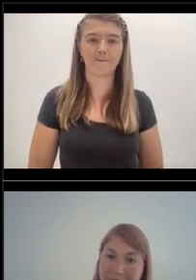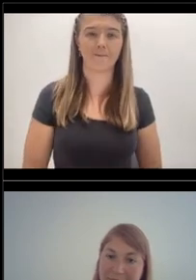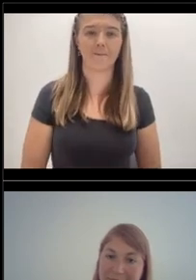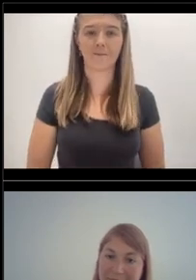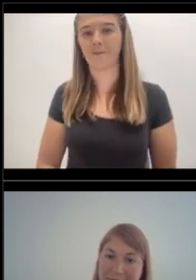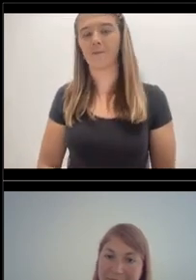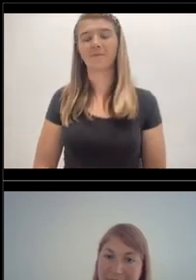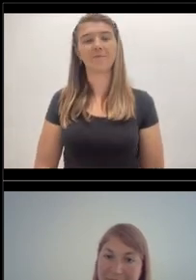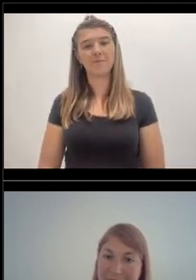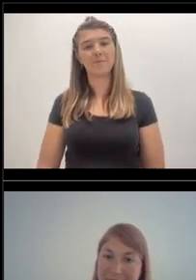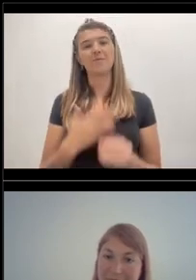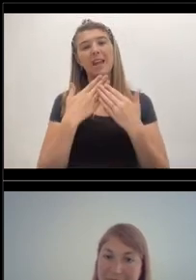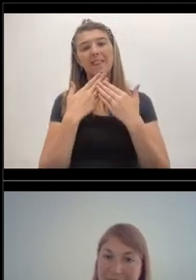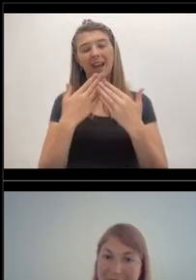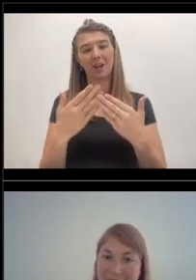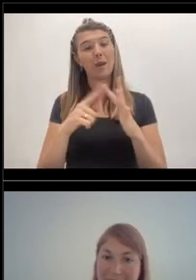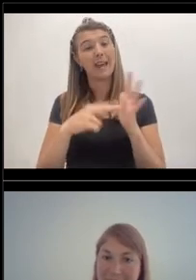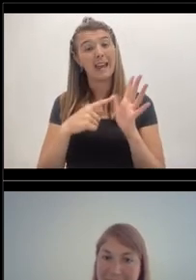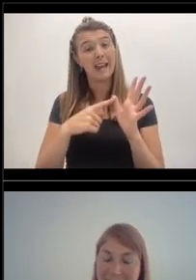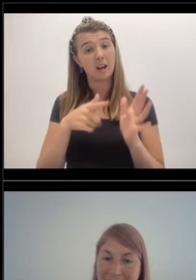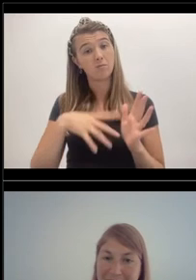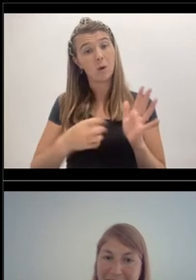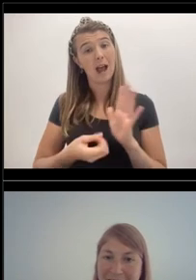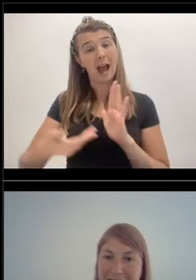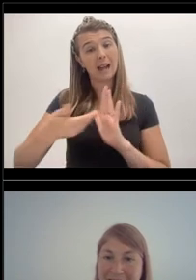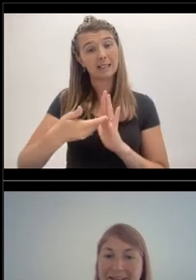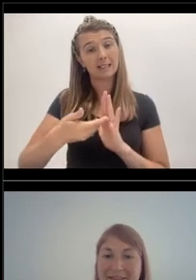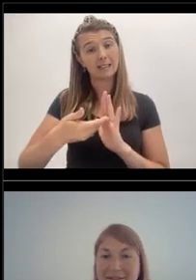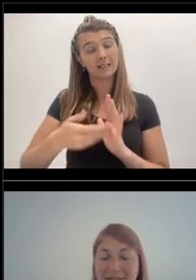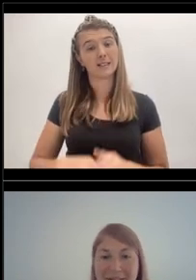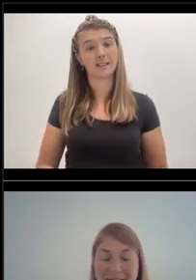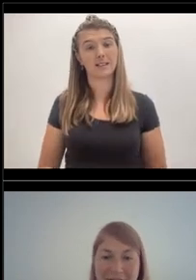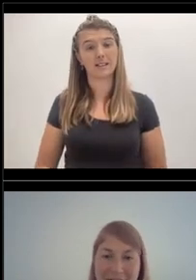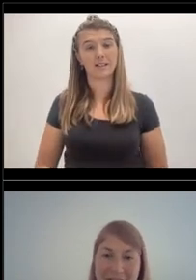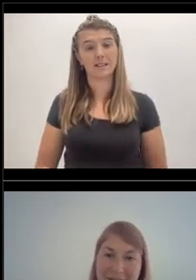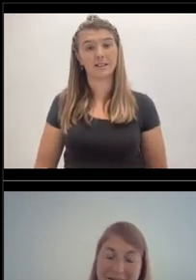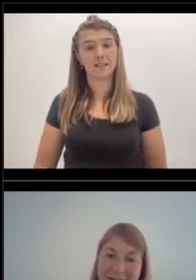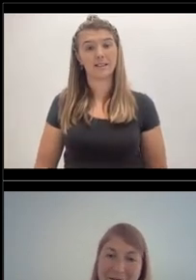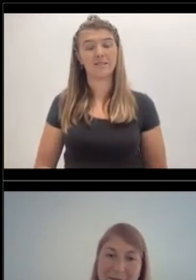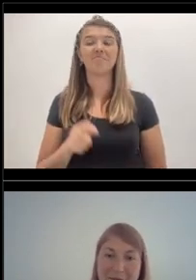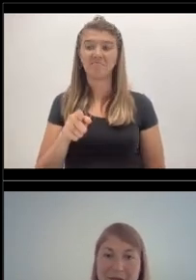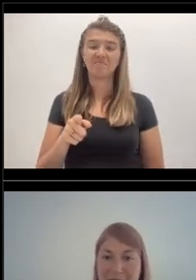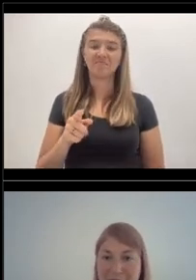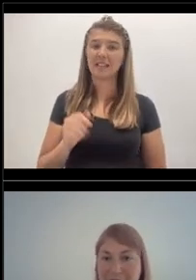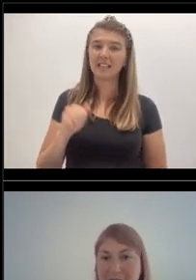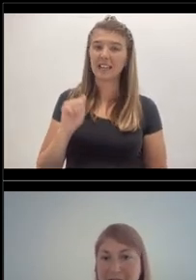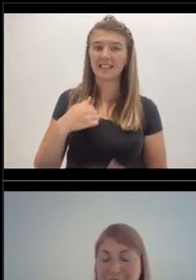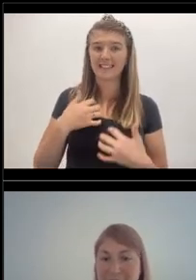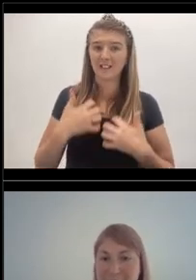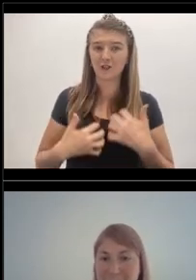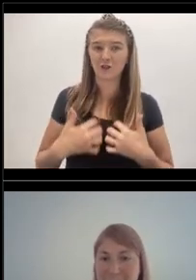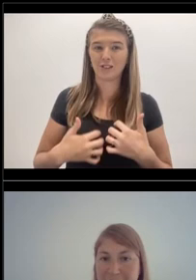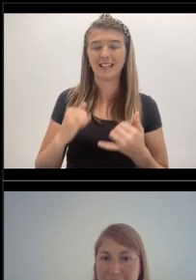Great. Thank you. Ina, did you have anything to input on that one? Yeah, so it's interesting that Sam mentions